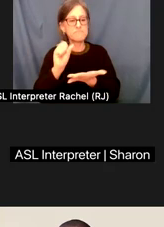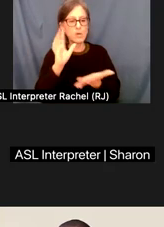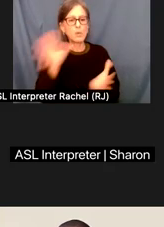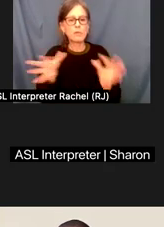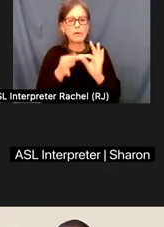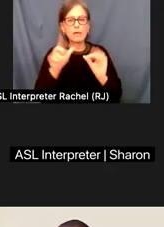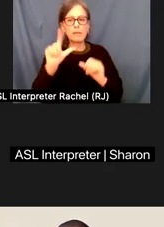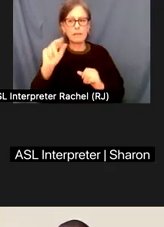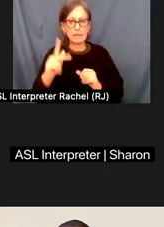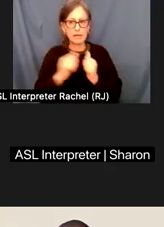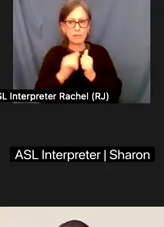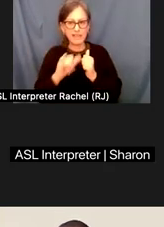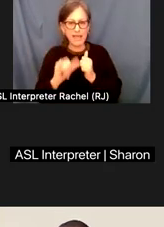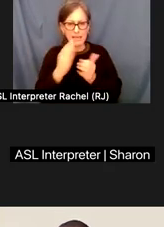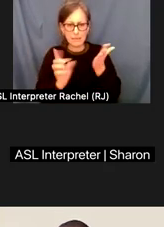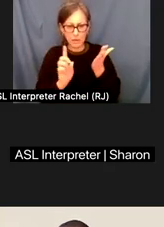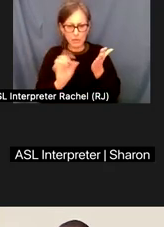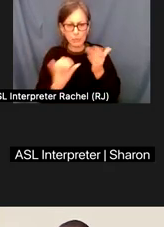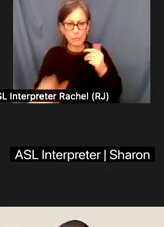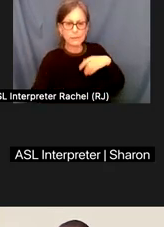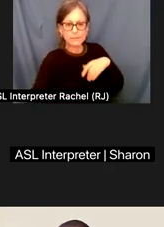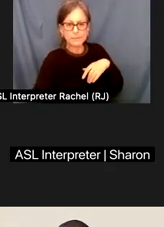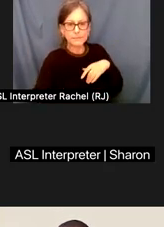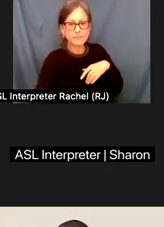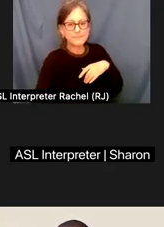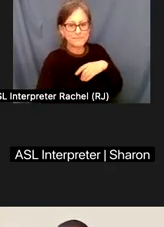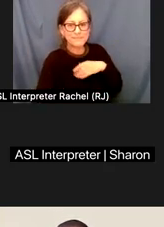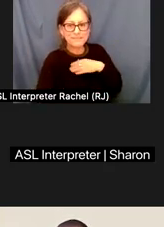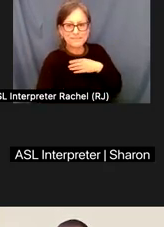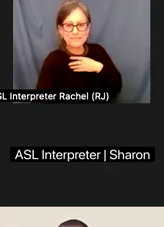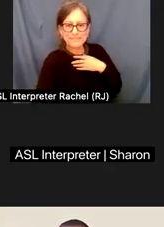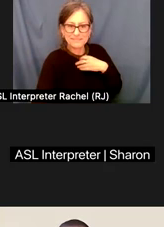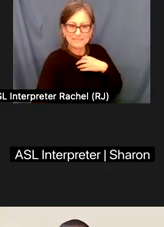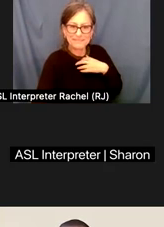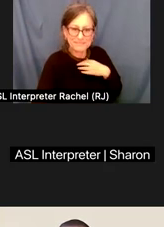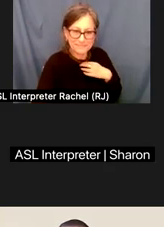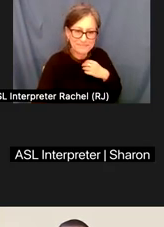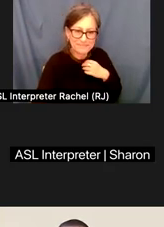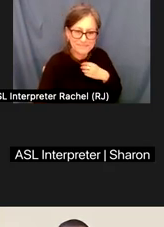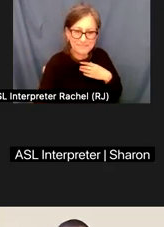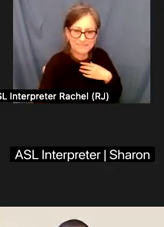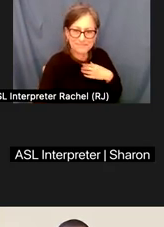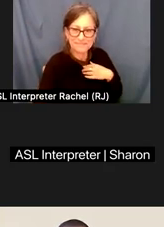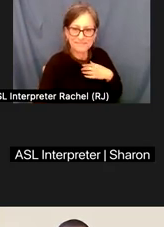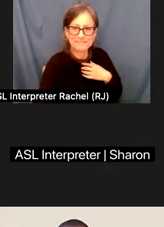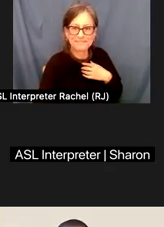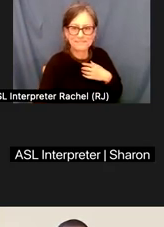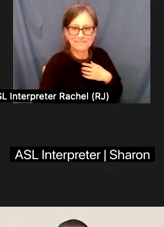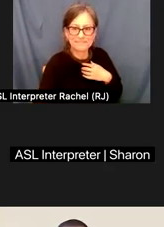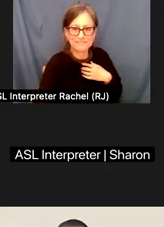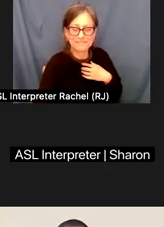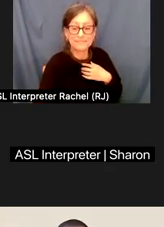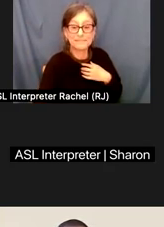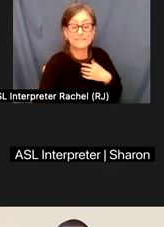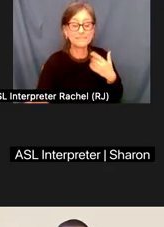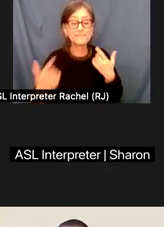that from the pages somewhere. So we'll make sure to check on that and get that updated. All right, so we have